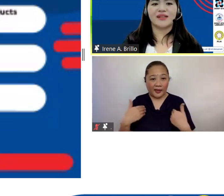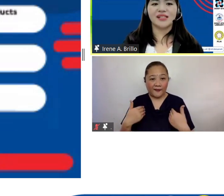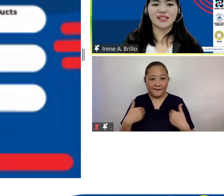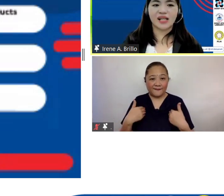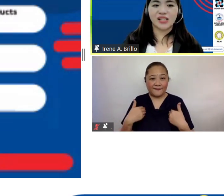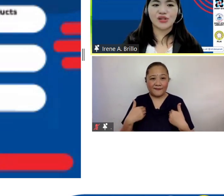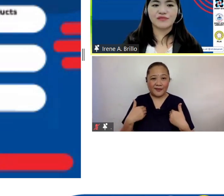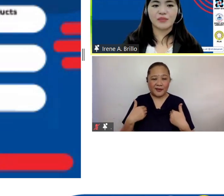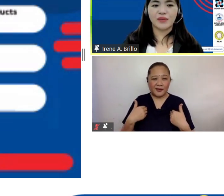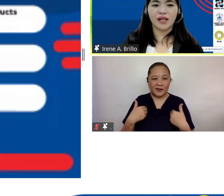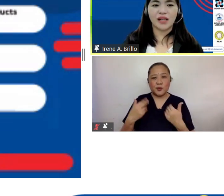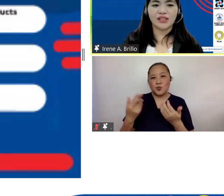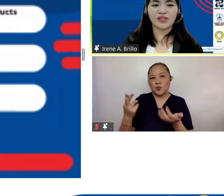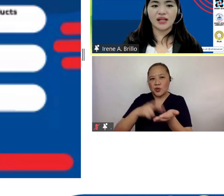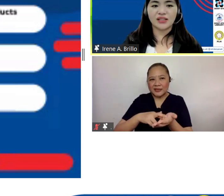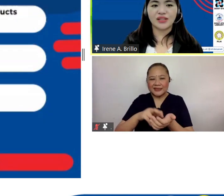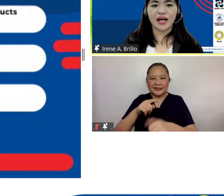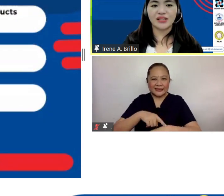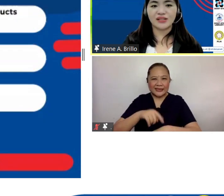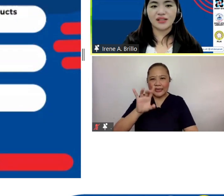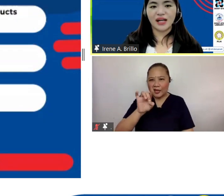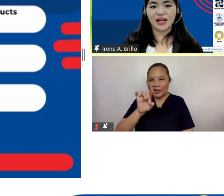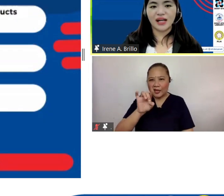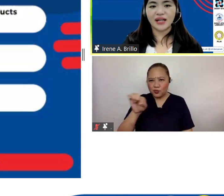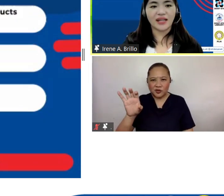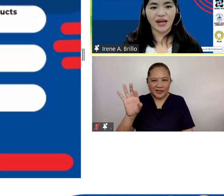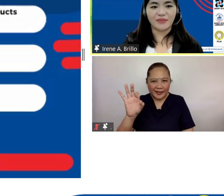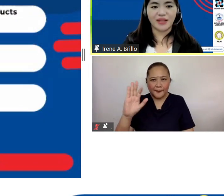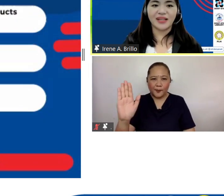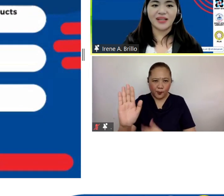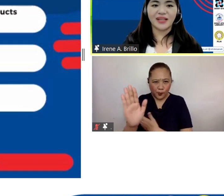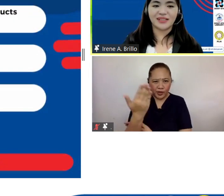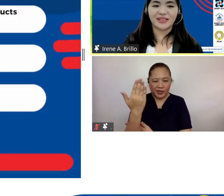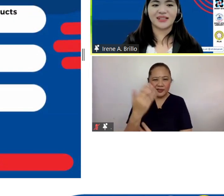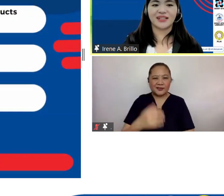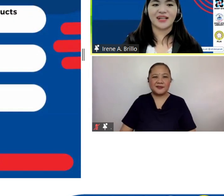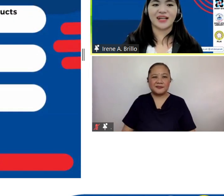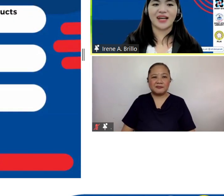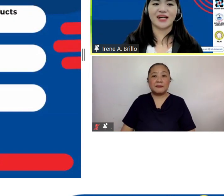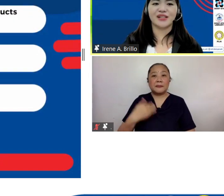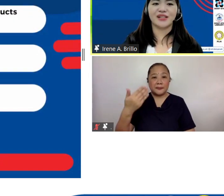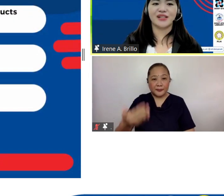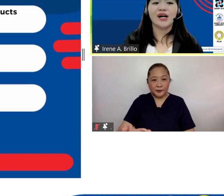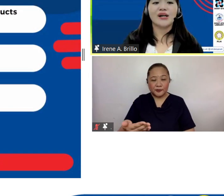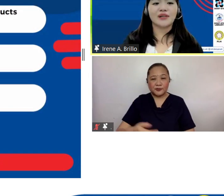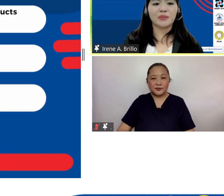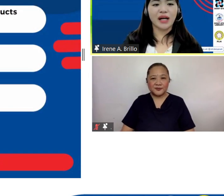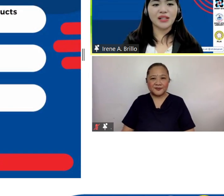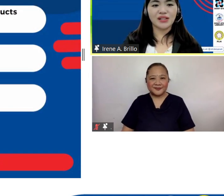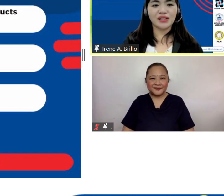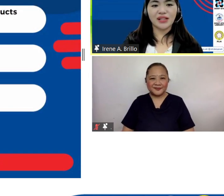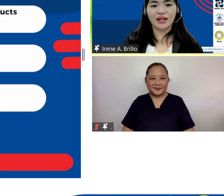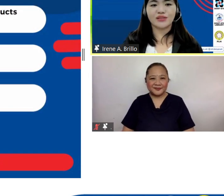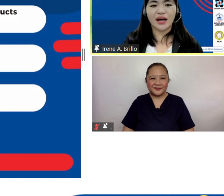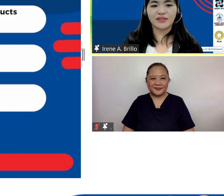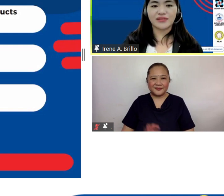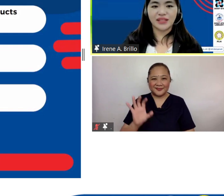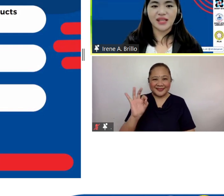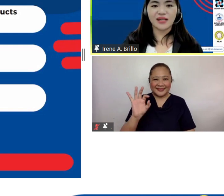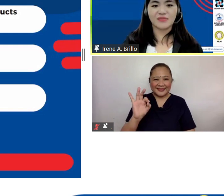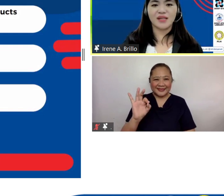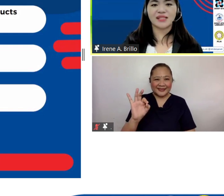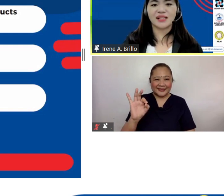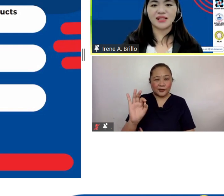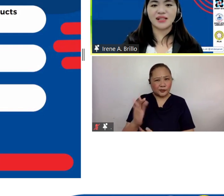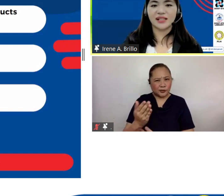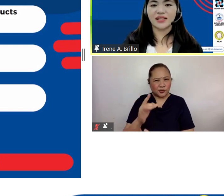the registration from 8 o'clock to 9 o'clock a.m. And then, ayan, from 9 o'clock to 9:30,